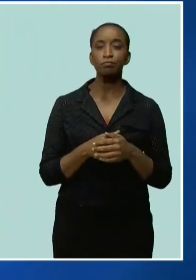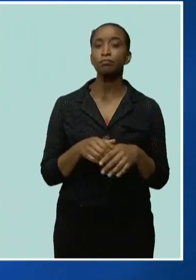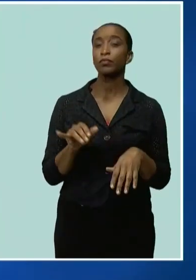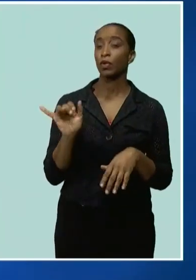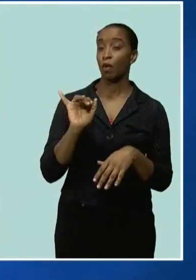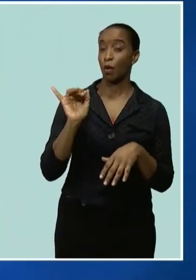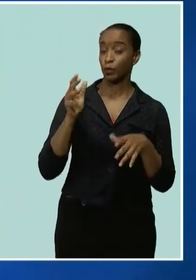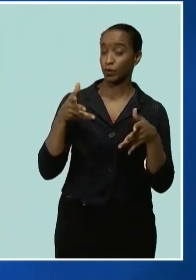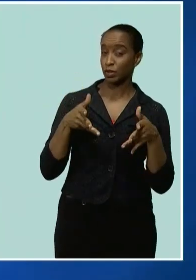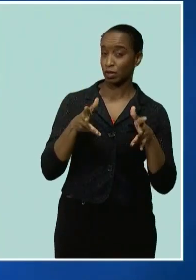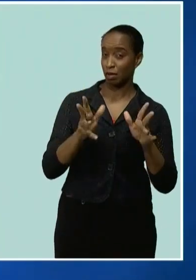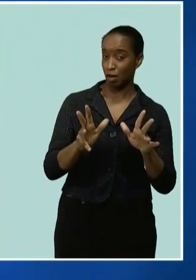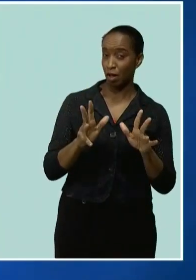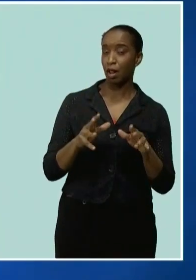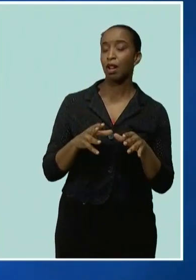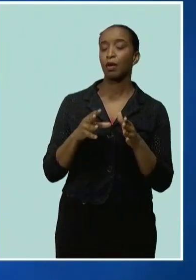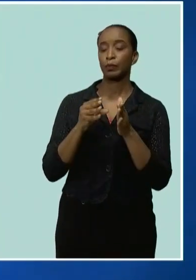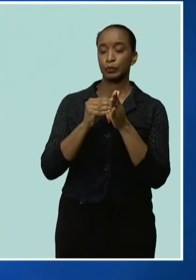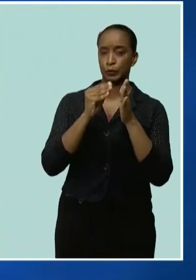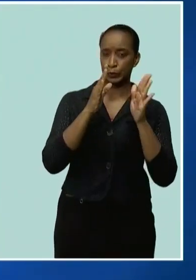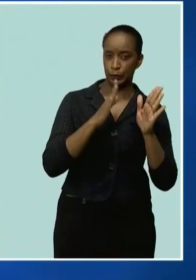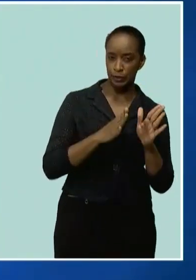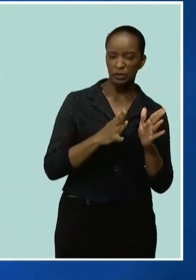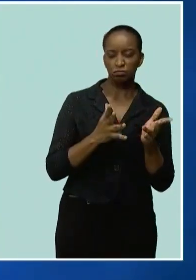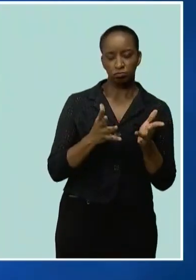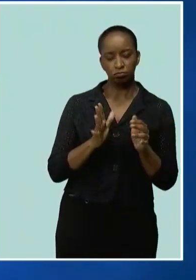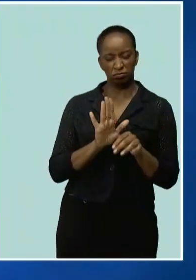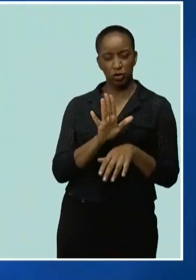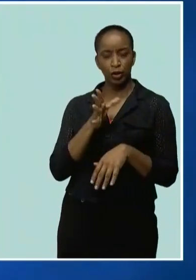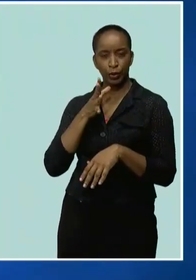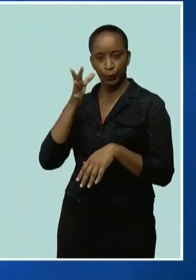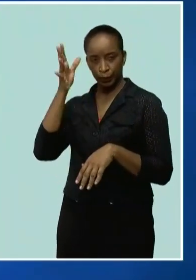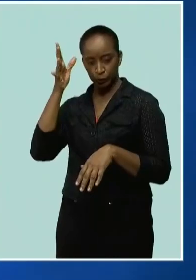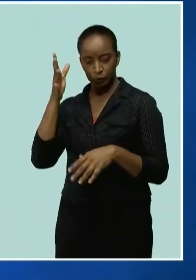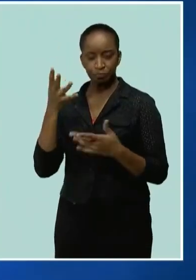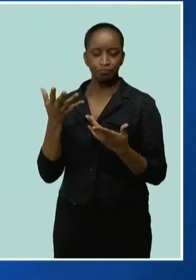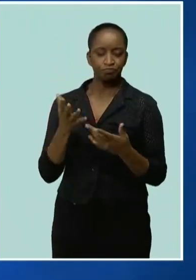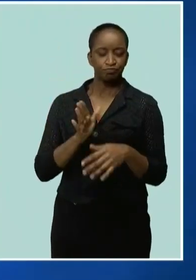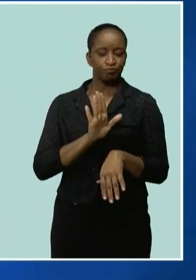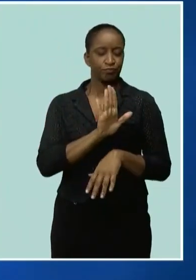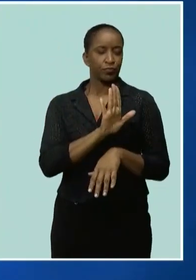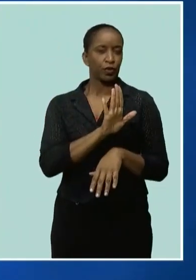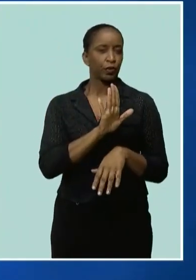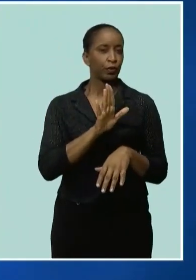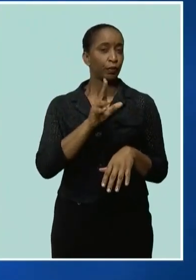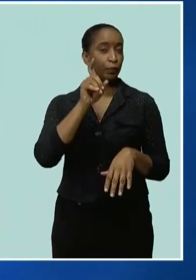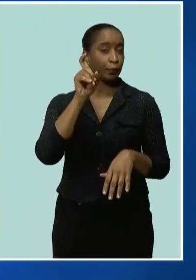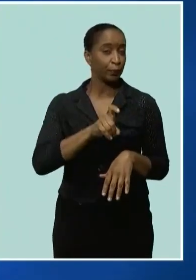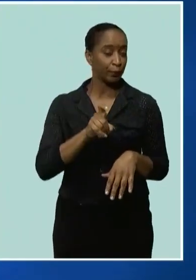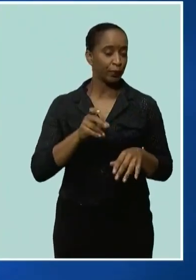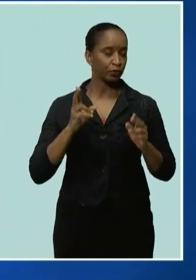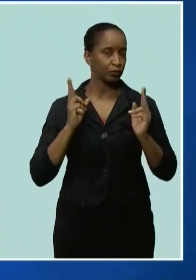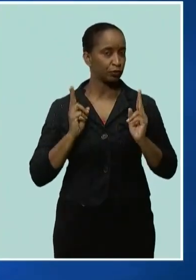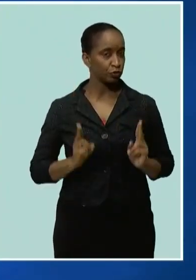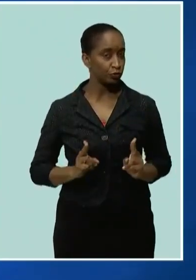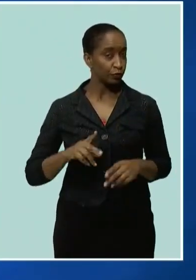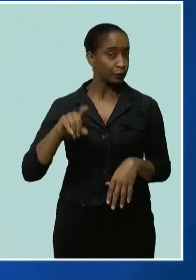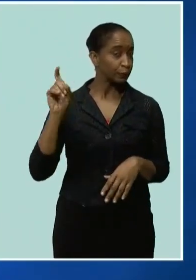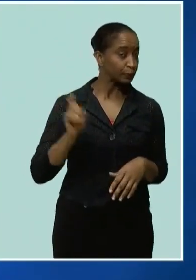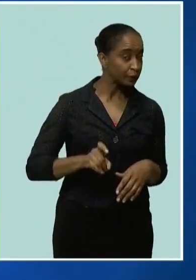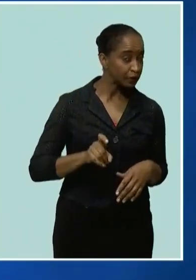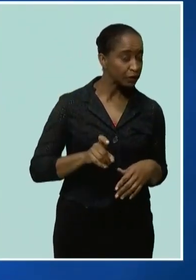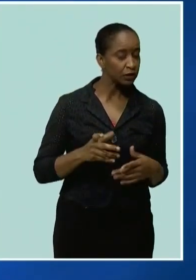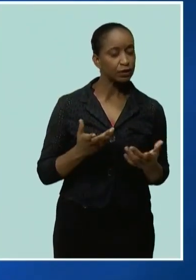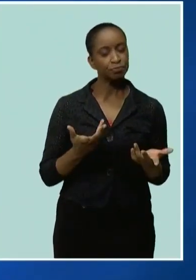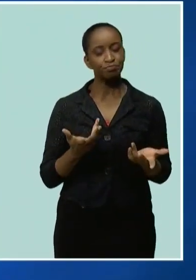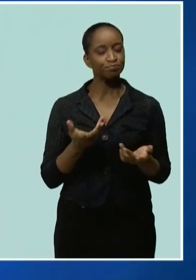and parents the flexibility in being dressed for school. So instead of wearing the full uniform, some children